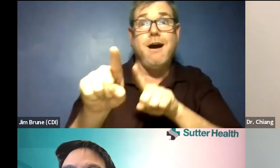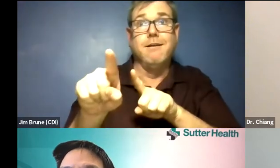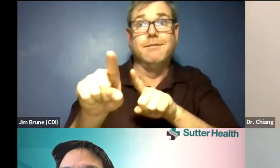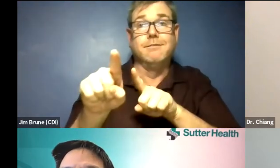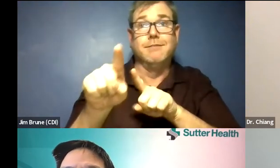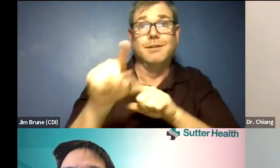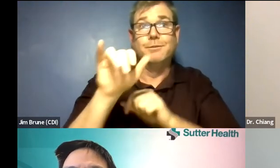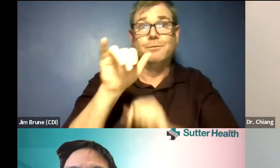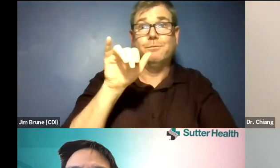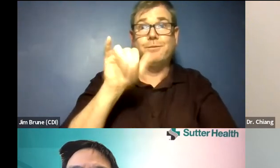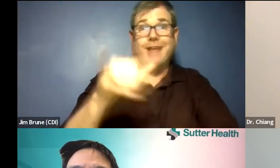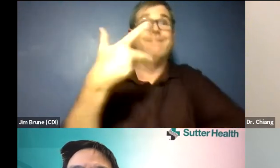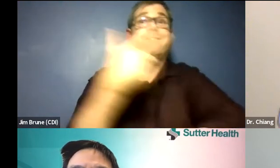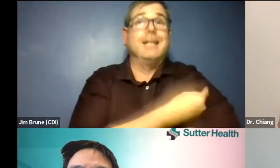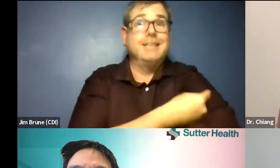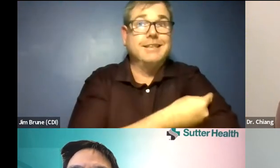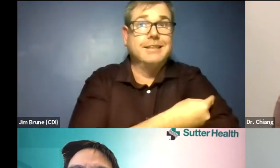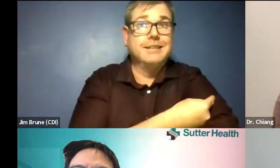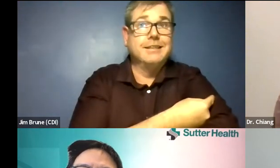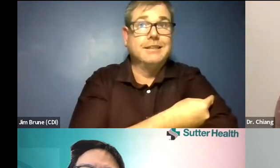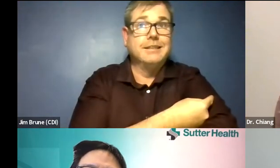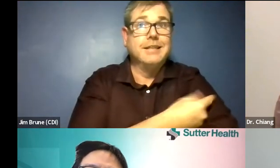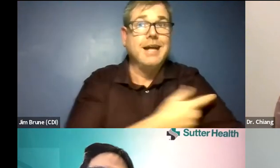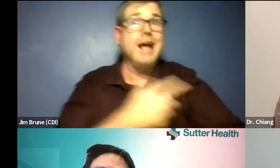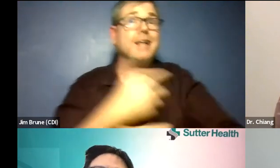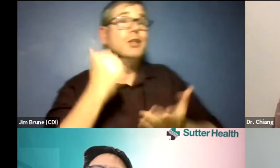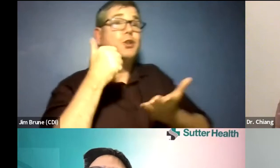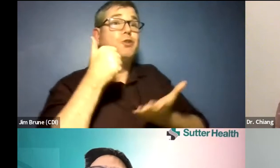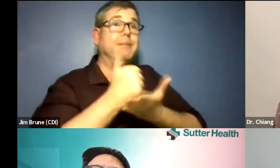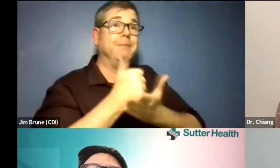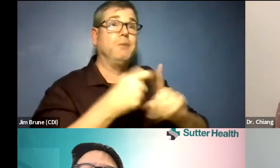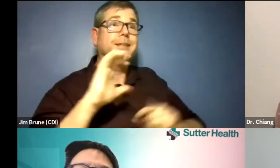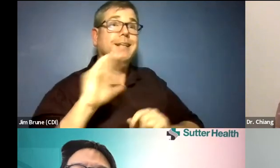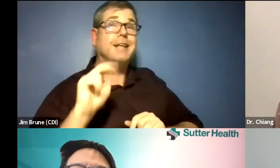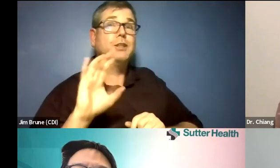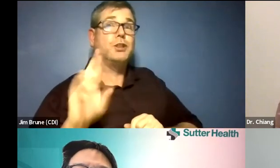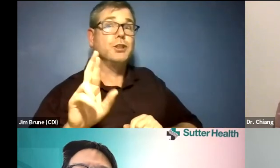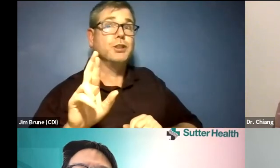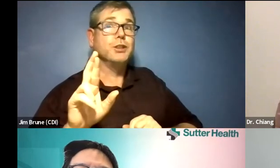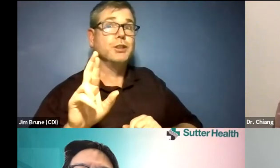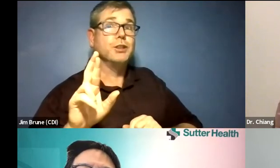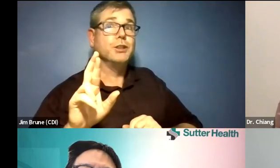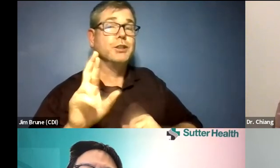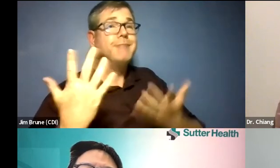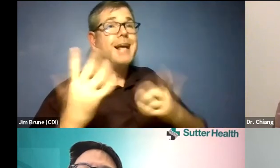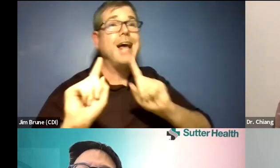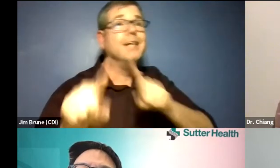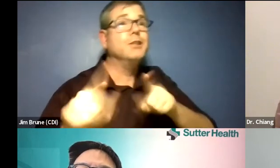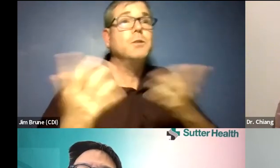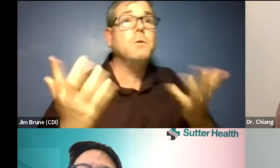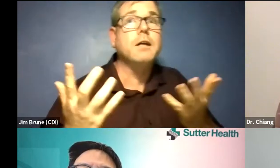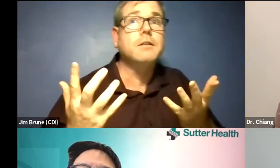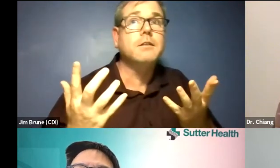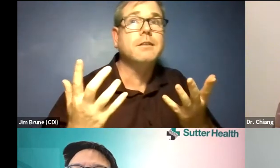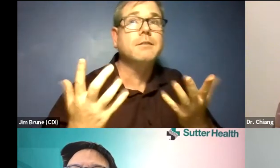from cancer? The answer is that if it does, it's not going to